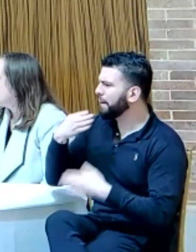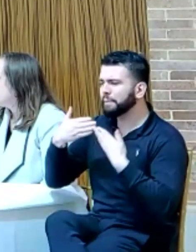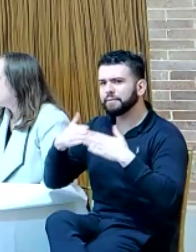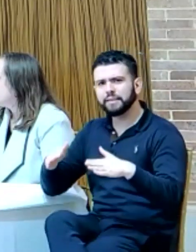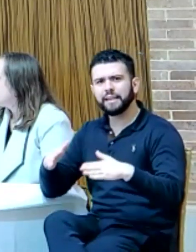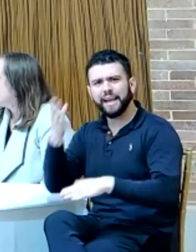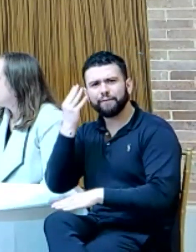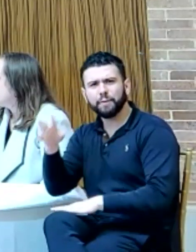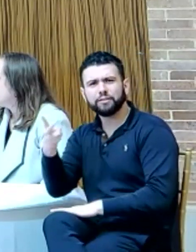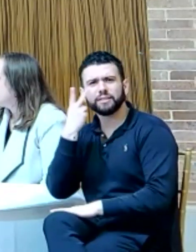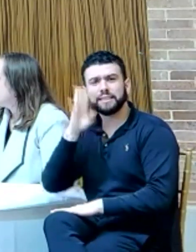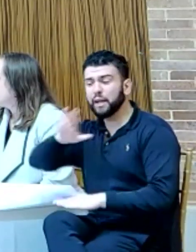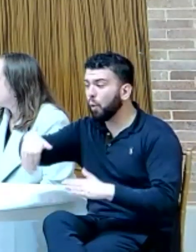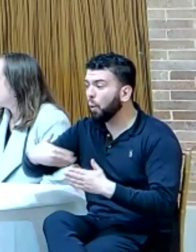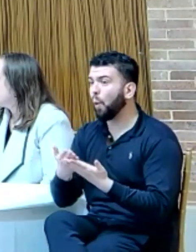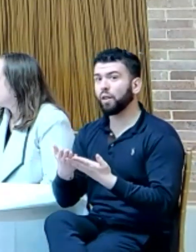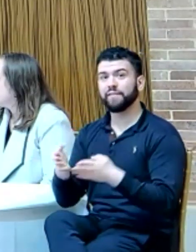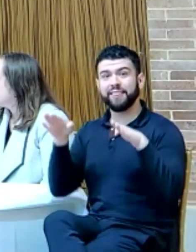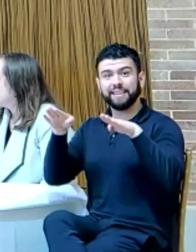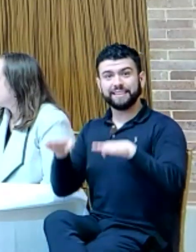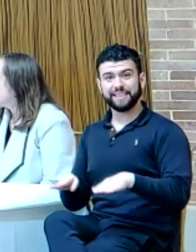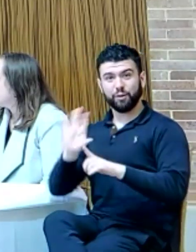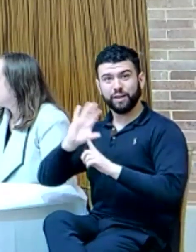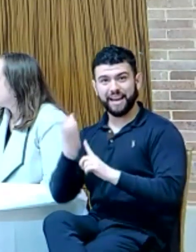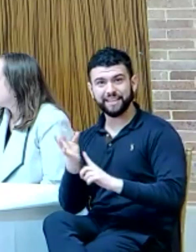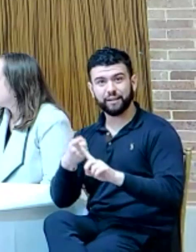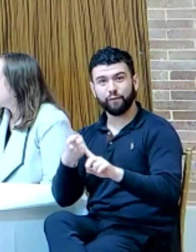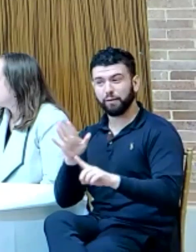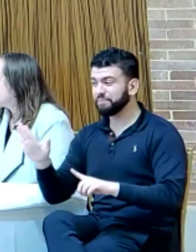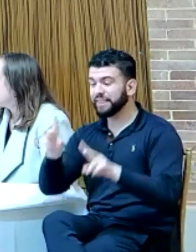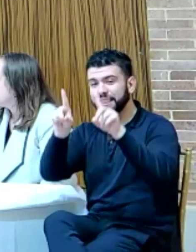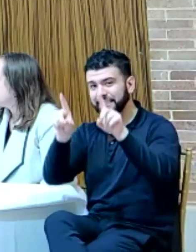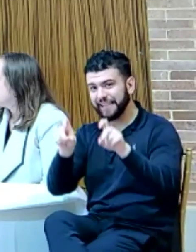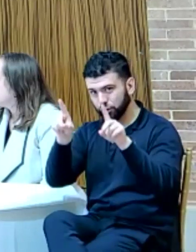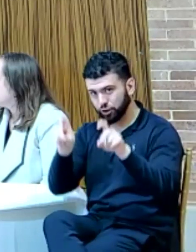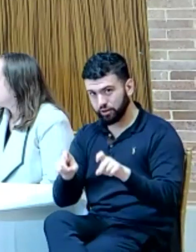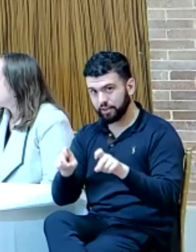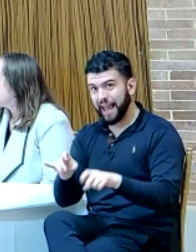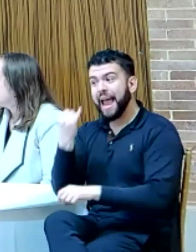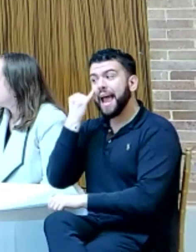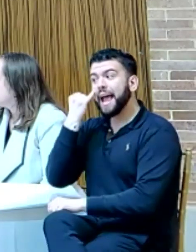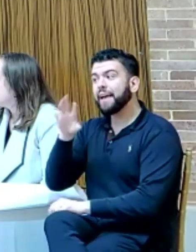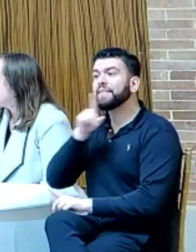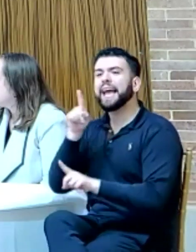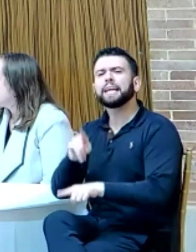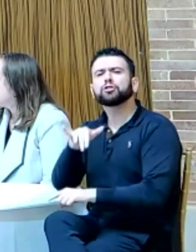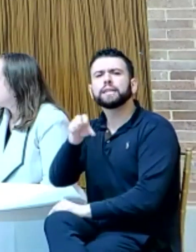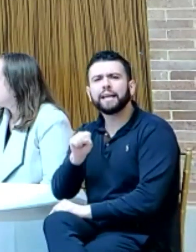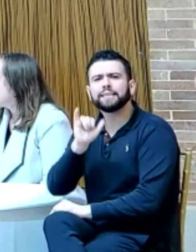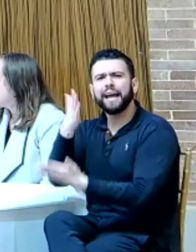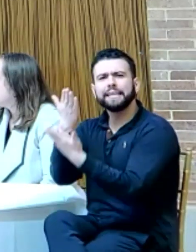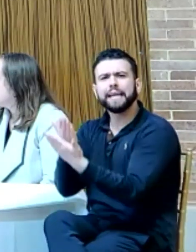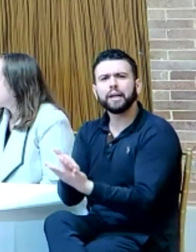settled cases of the testers and if yes where is that data